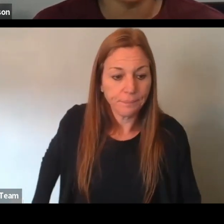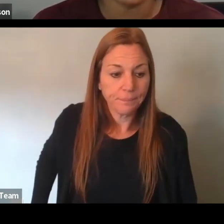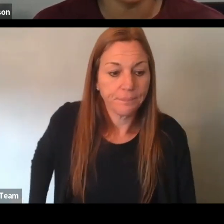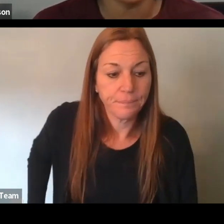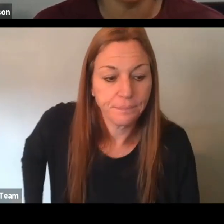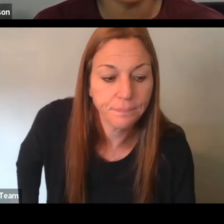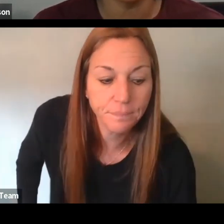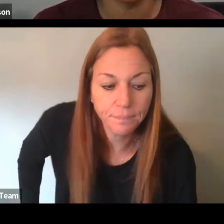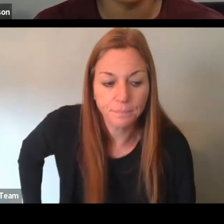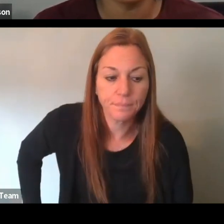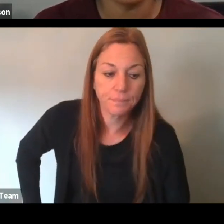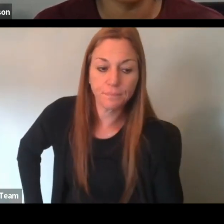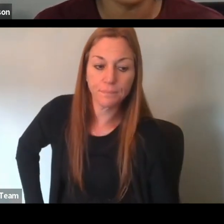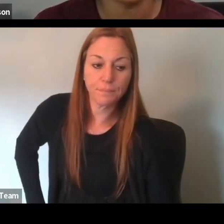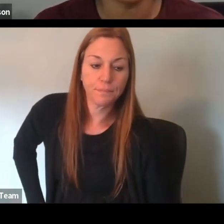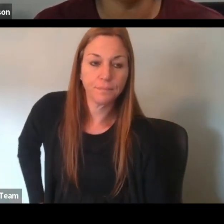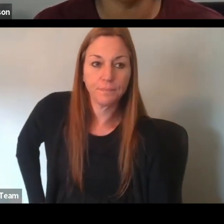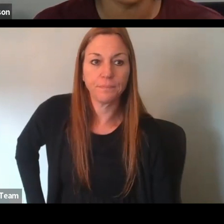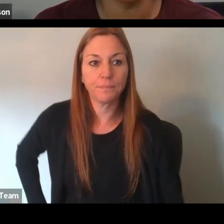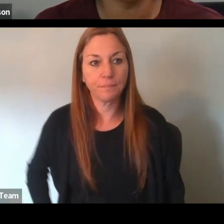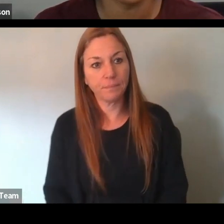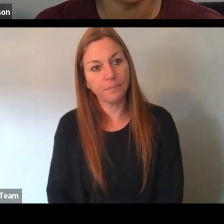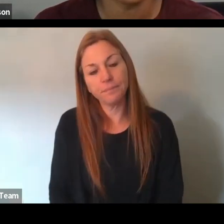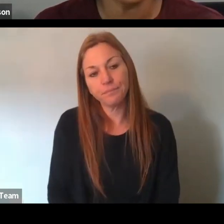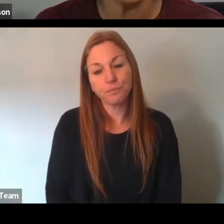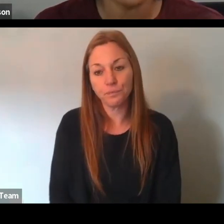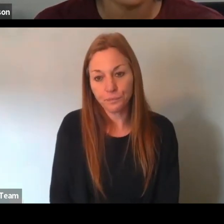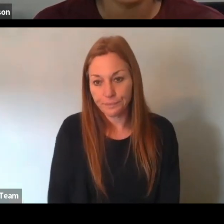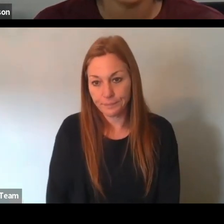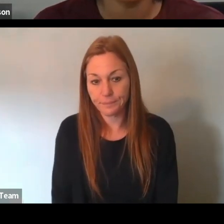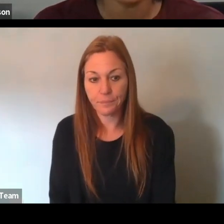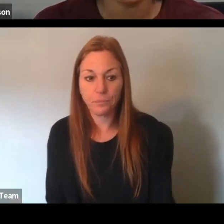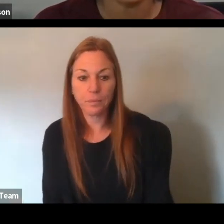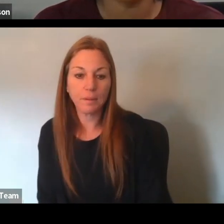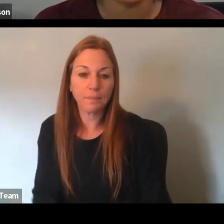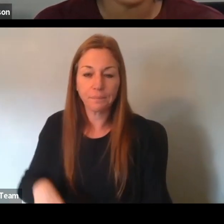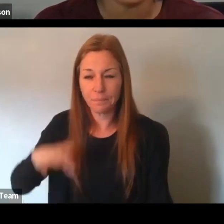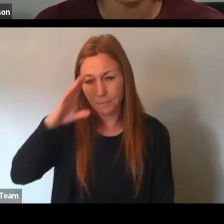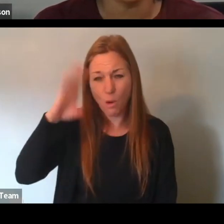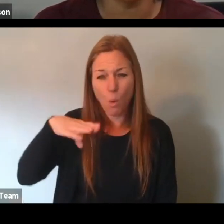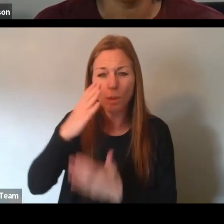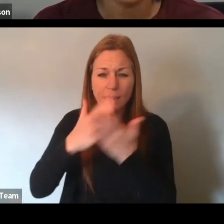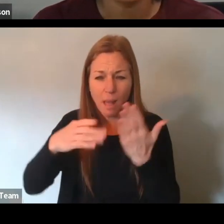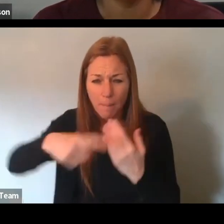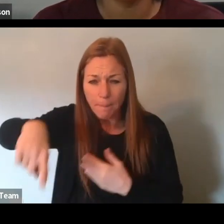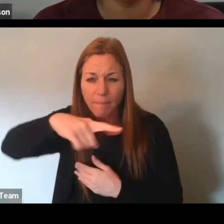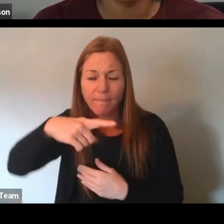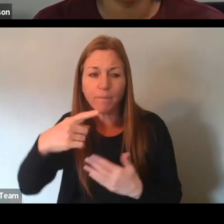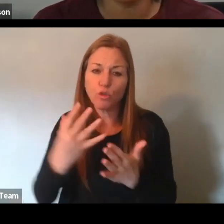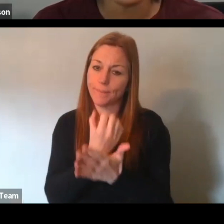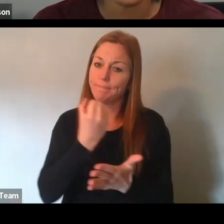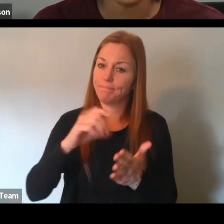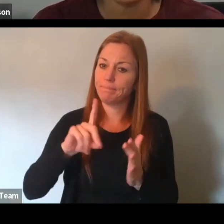So I know at least some of you have had a chance to read the article from a couple of years ago that really talks